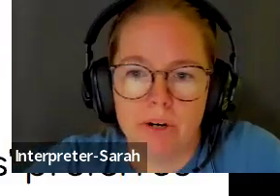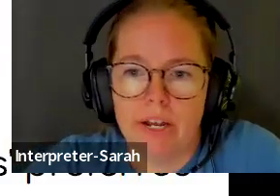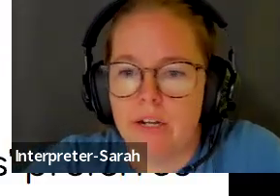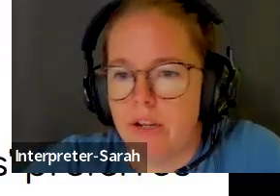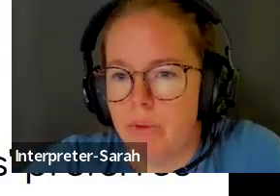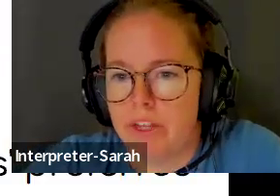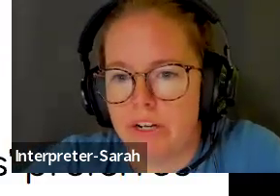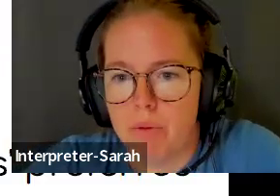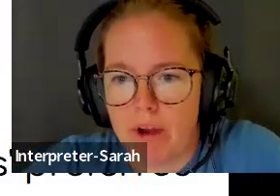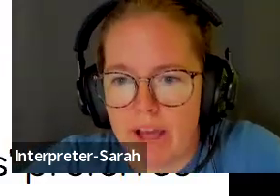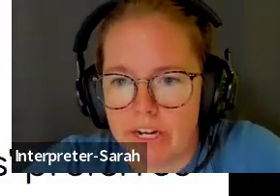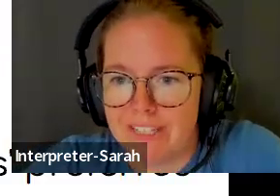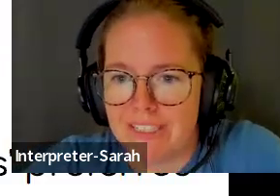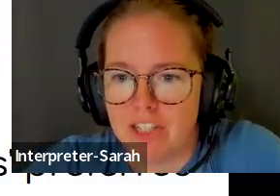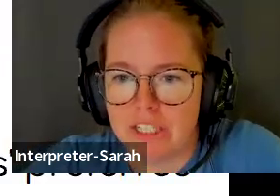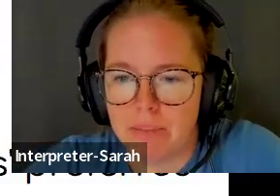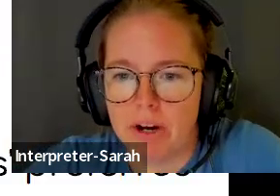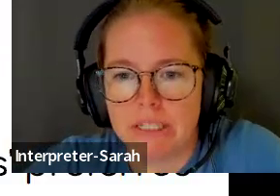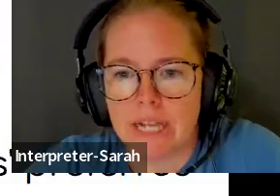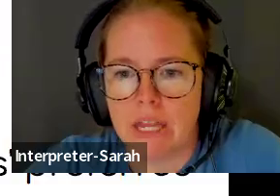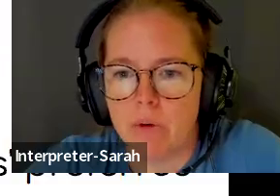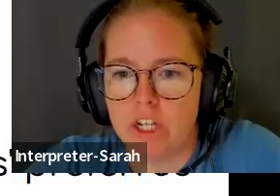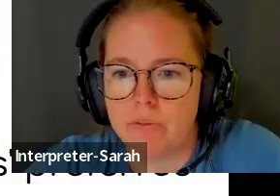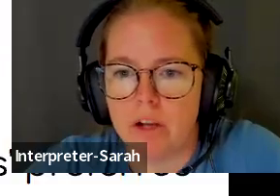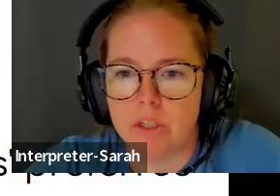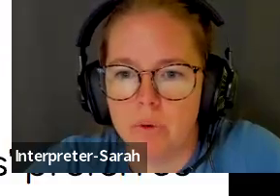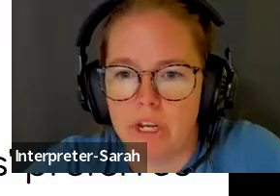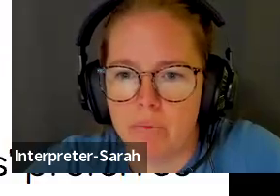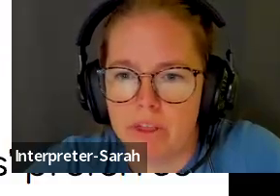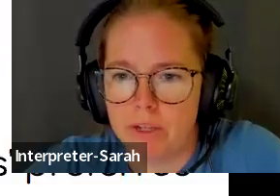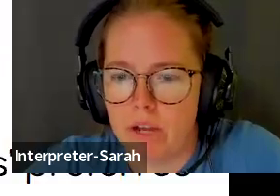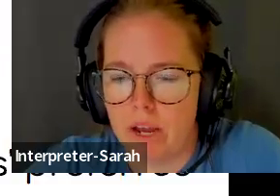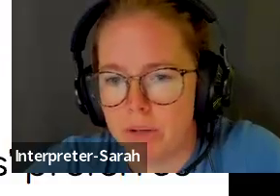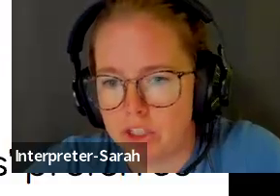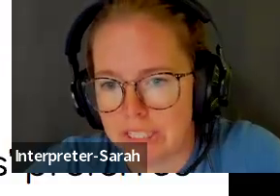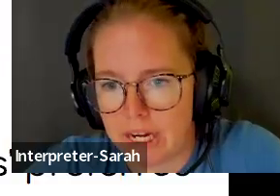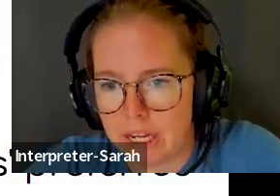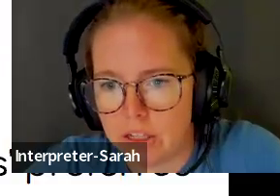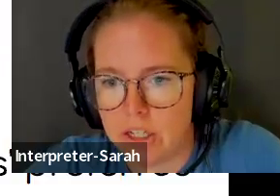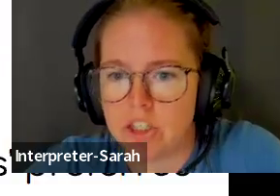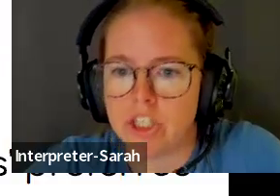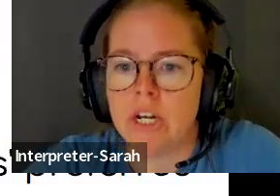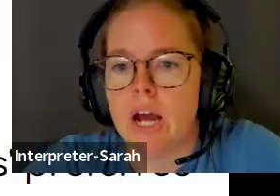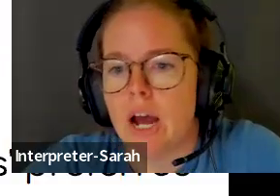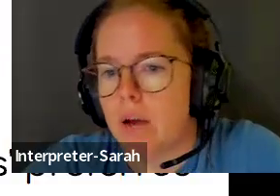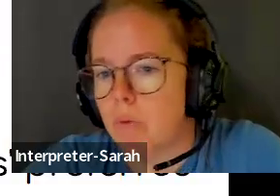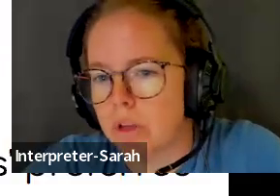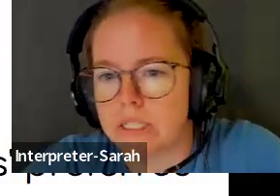to interpret it within different modalities, not just American Sign Language, but also working with Pidgin Sign